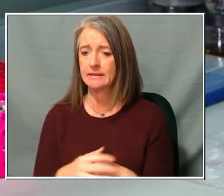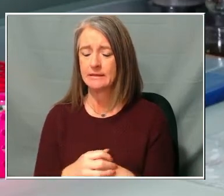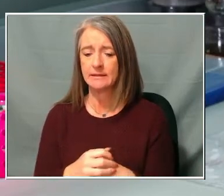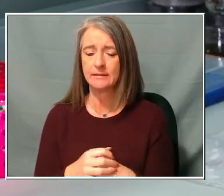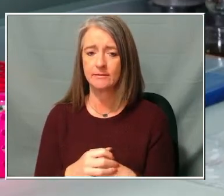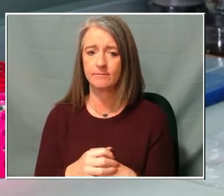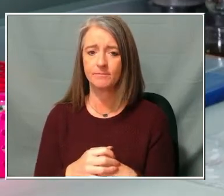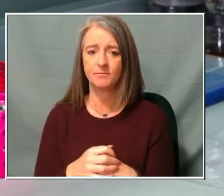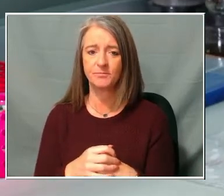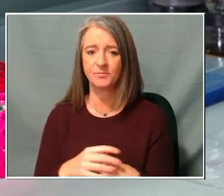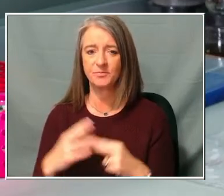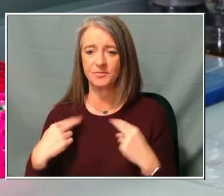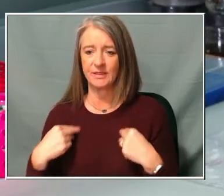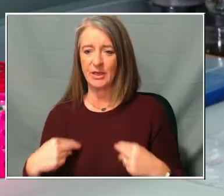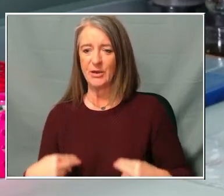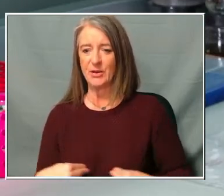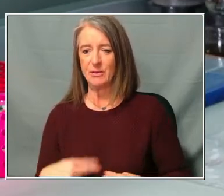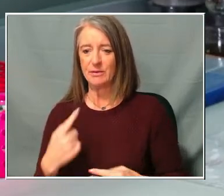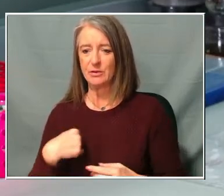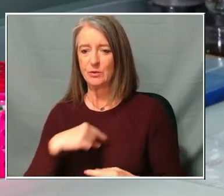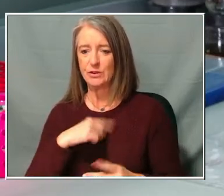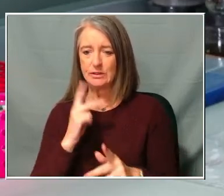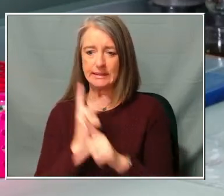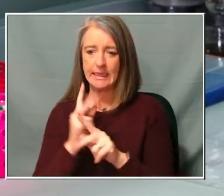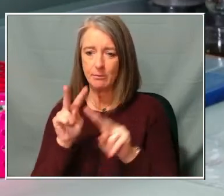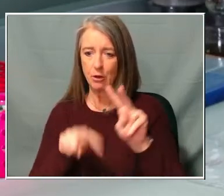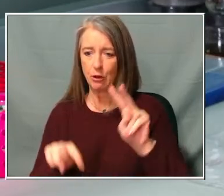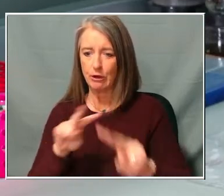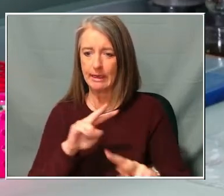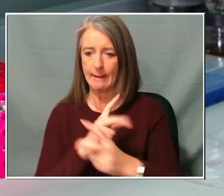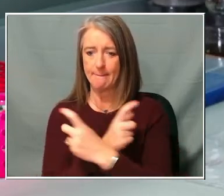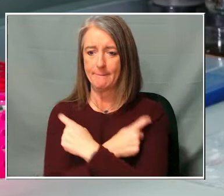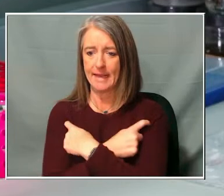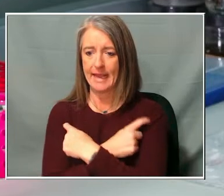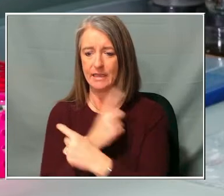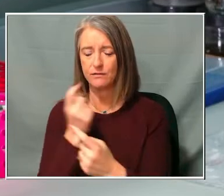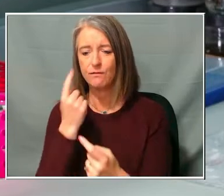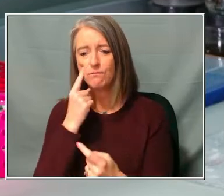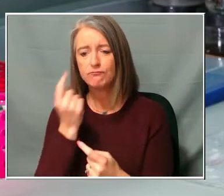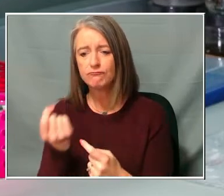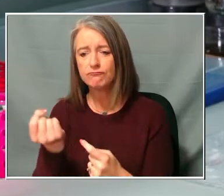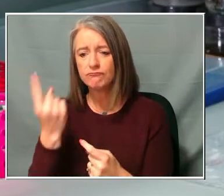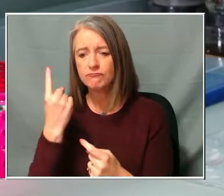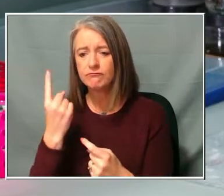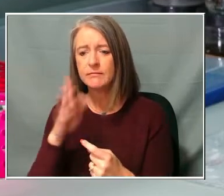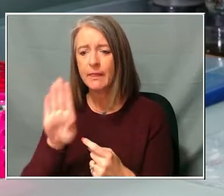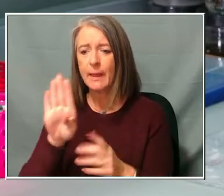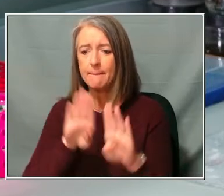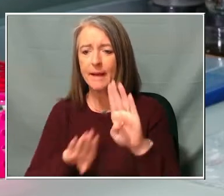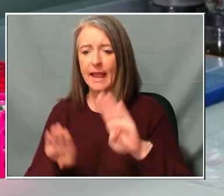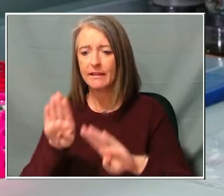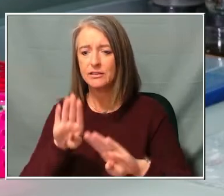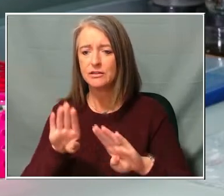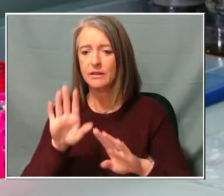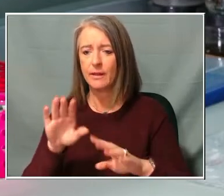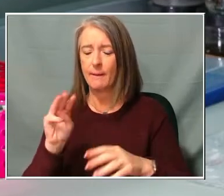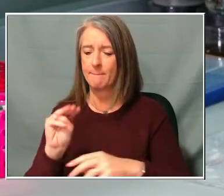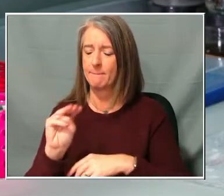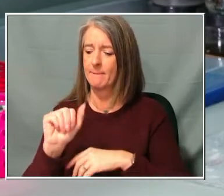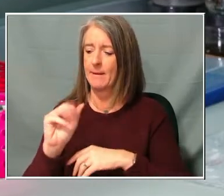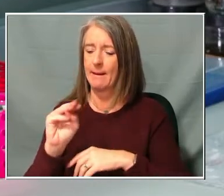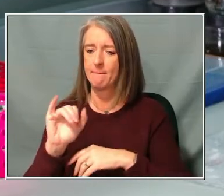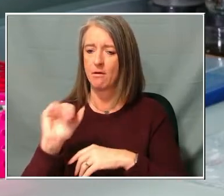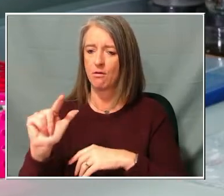When it comes to humans, I think we should keep looking to bats for understanding their own biology because they're mammals. They have all the